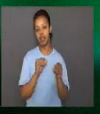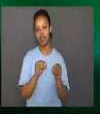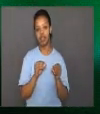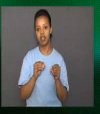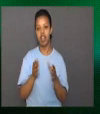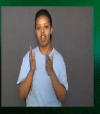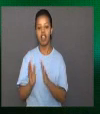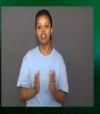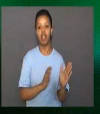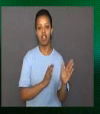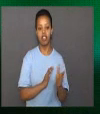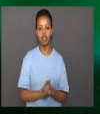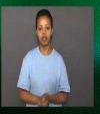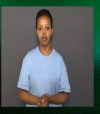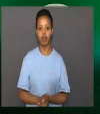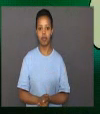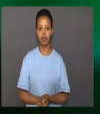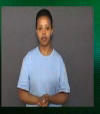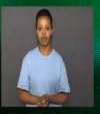Students, let's get ready.